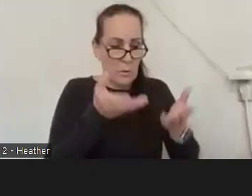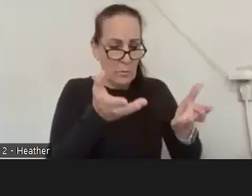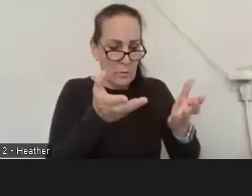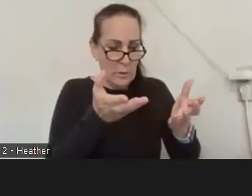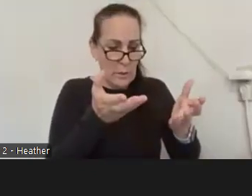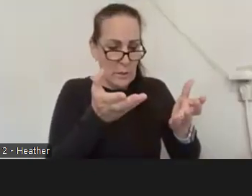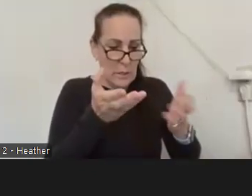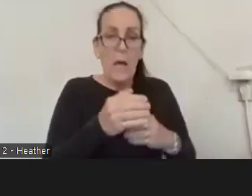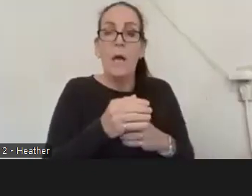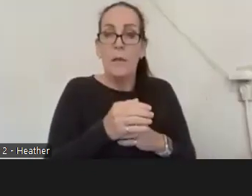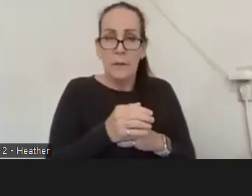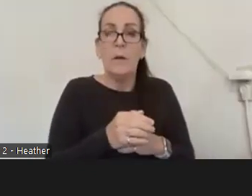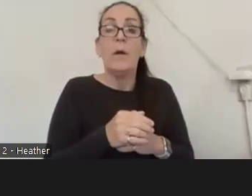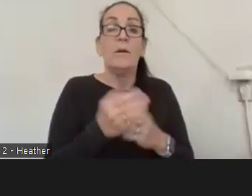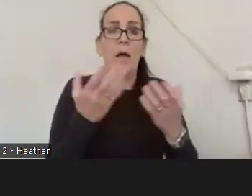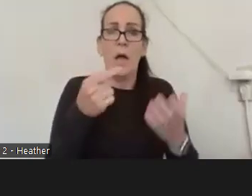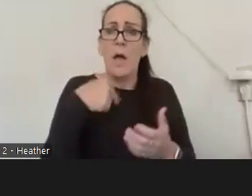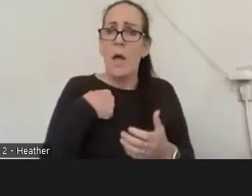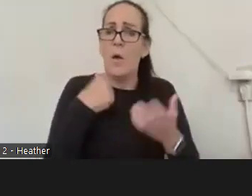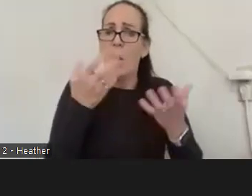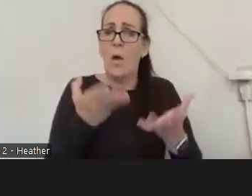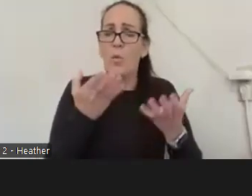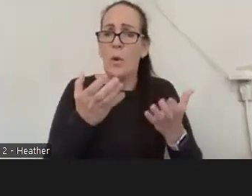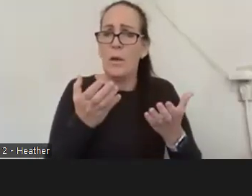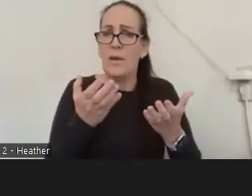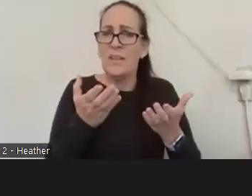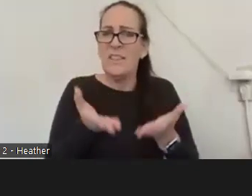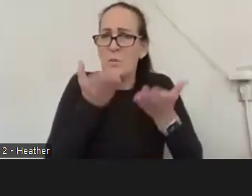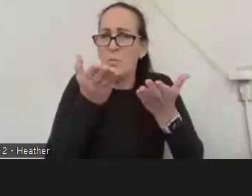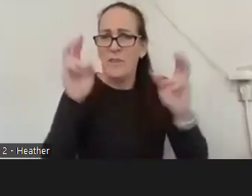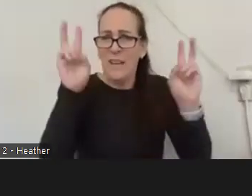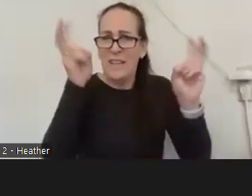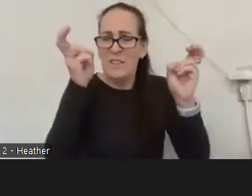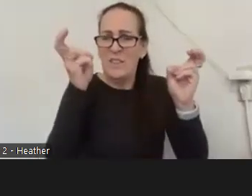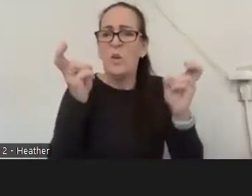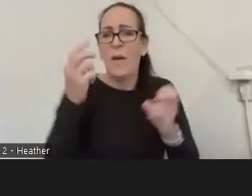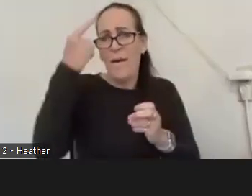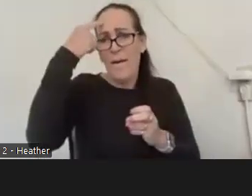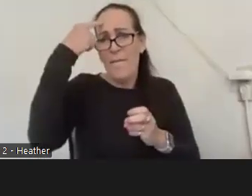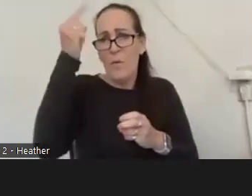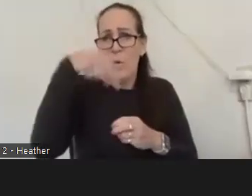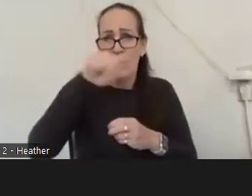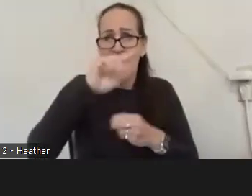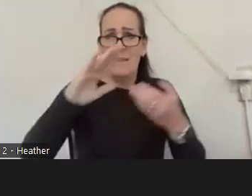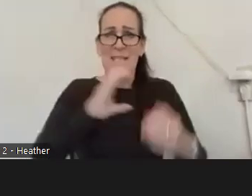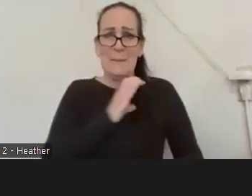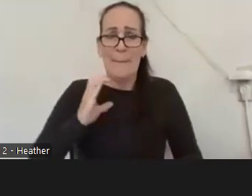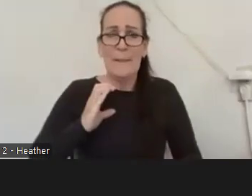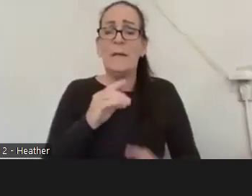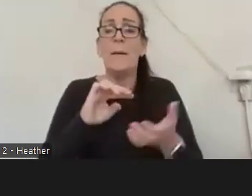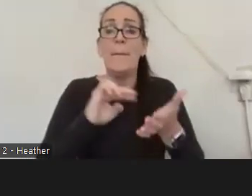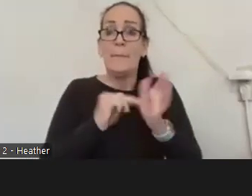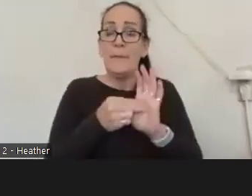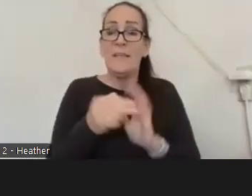to raise an issue for the committee that is happening statewide. So if you're familiar at all with CalAIM and its